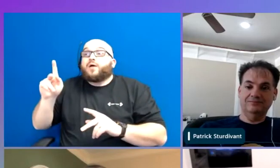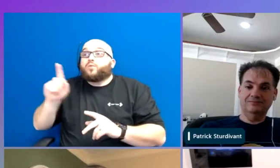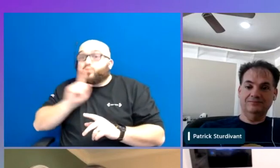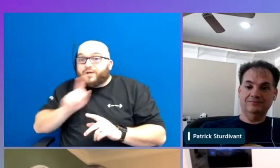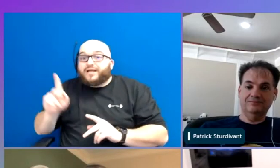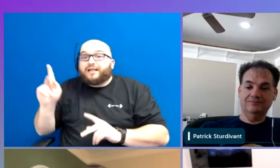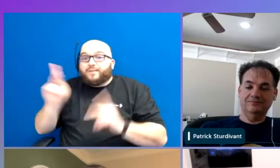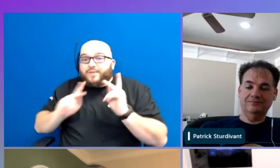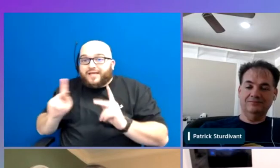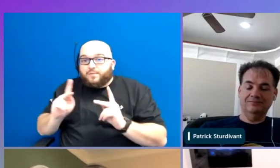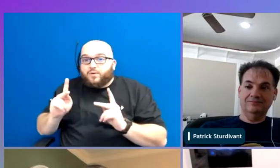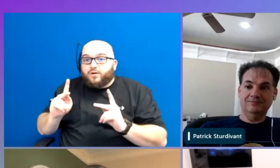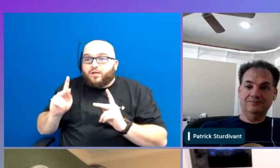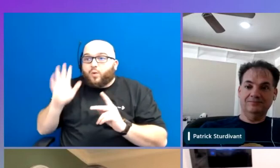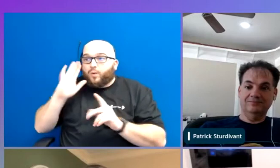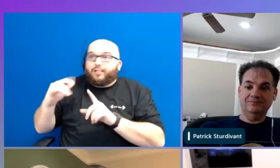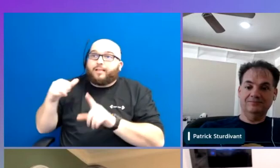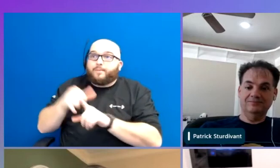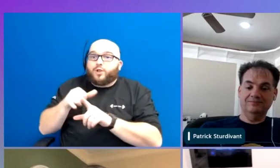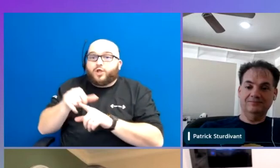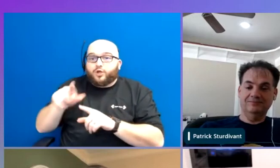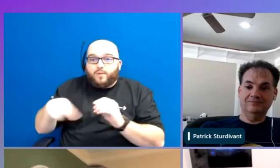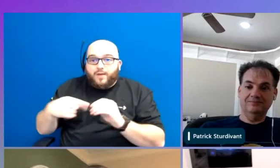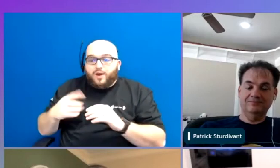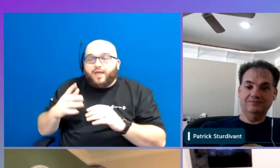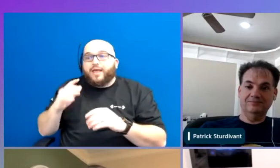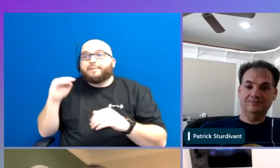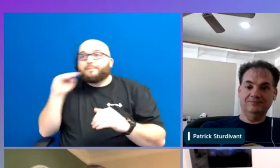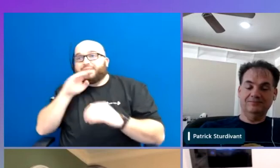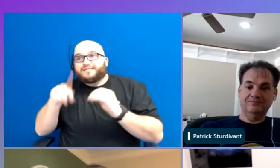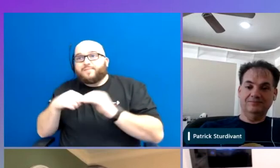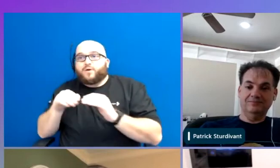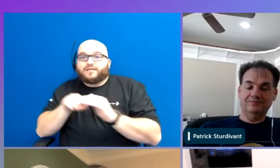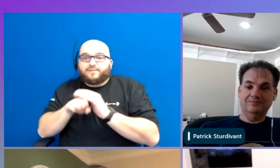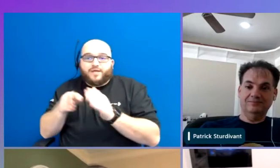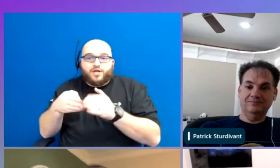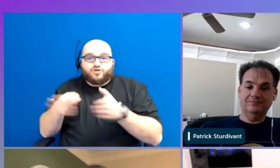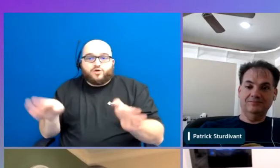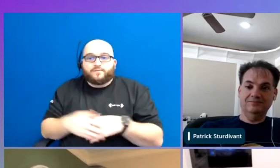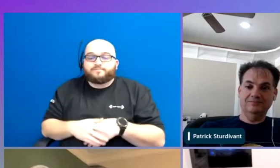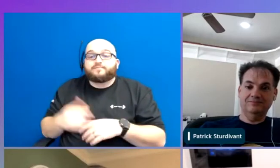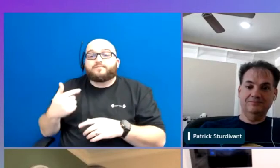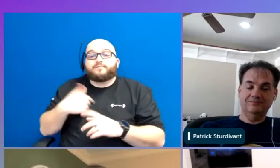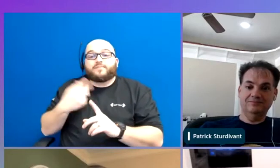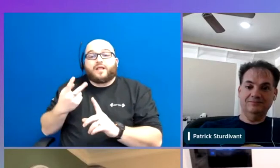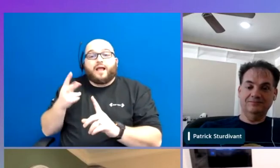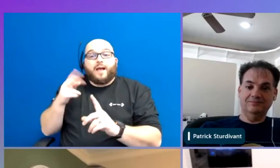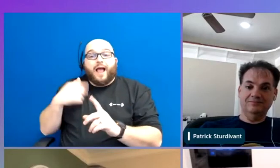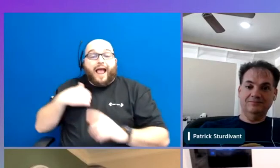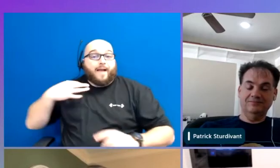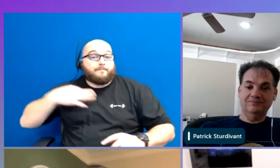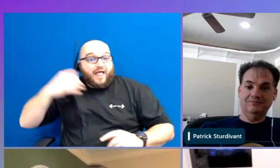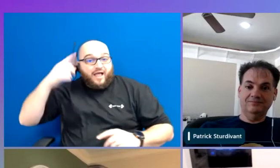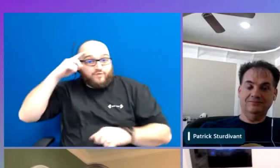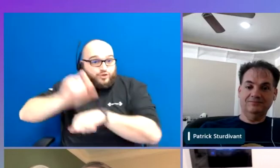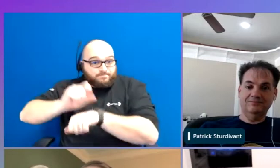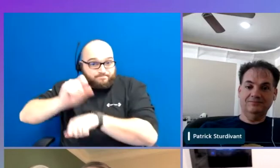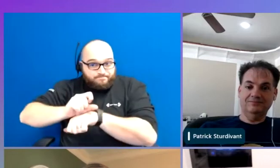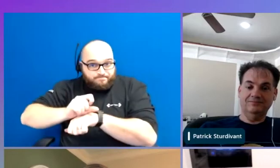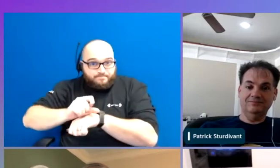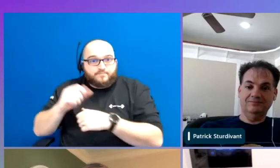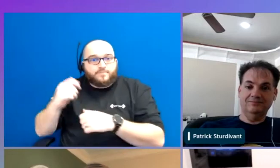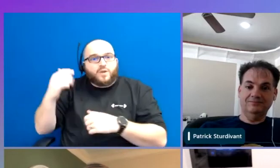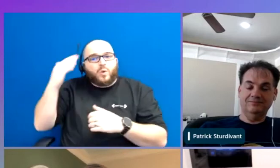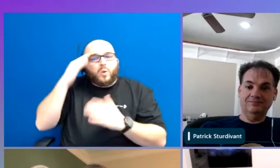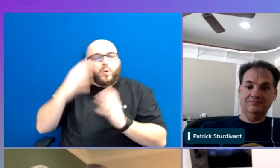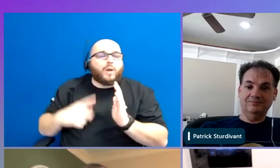believe about myths about accessibility in general. So I was applying for a job. I applied for a job, and you know, sometimes